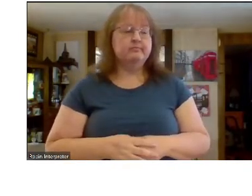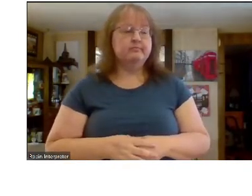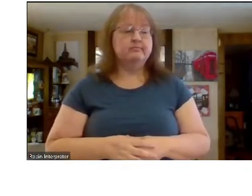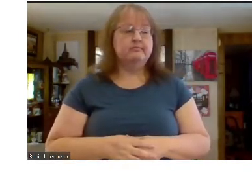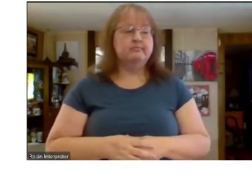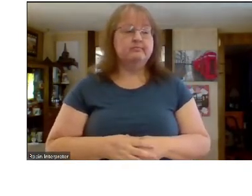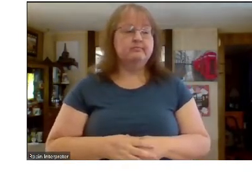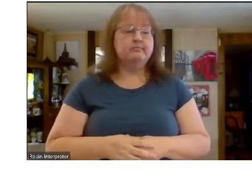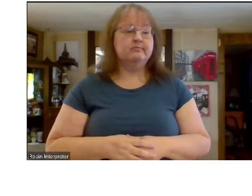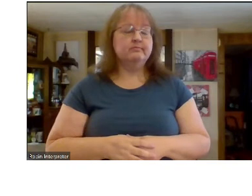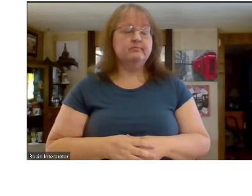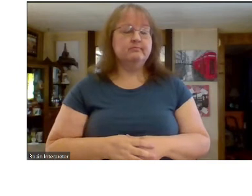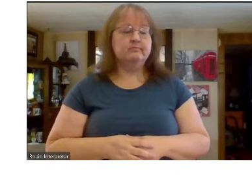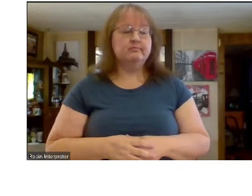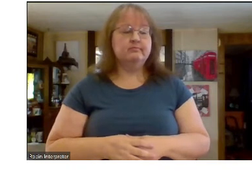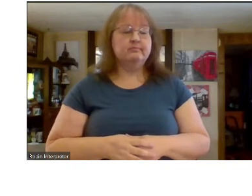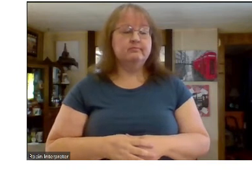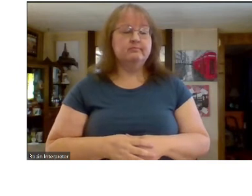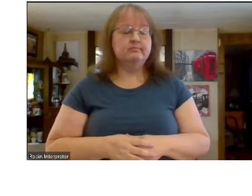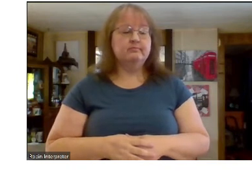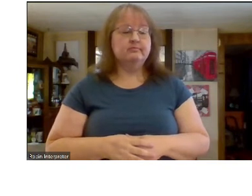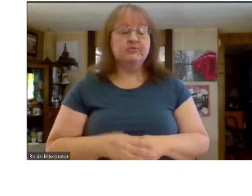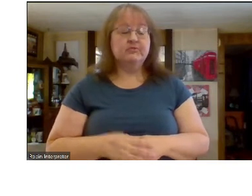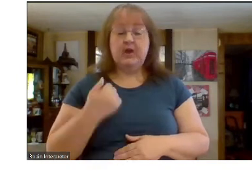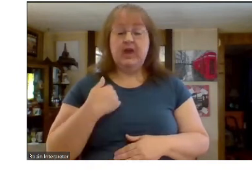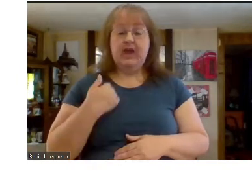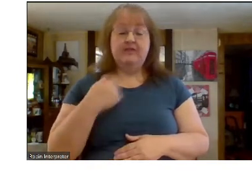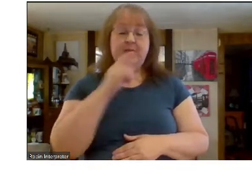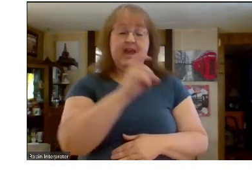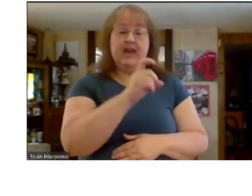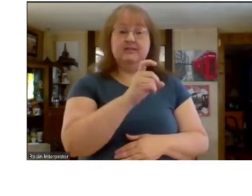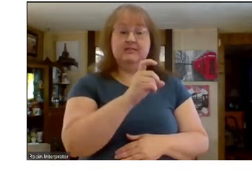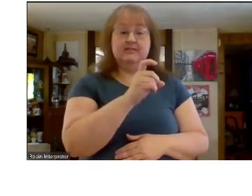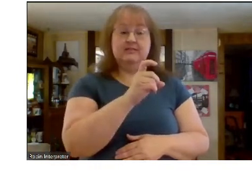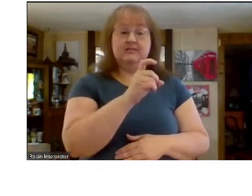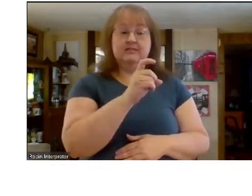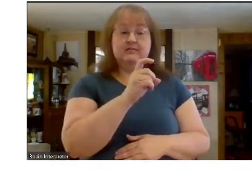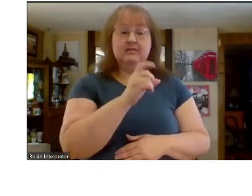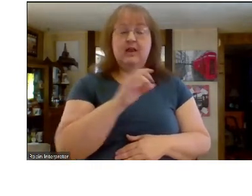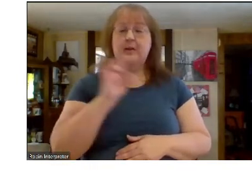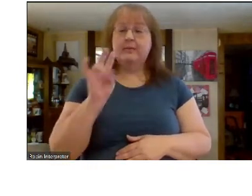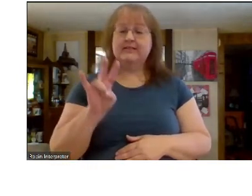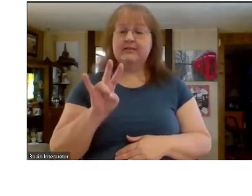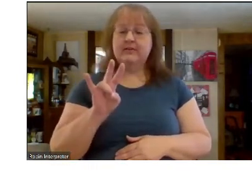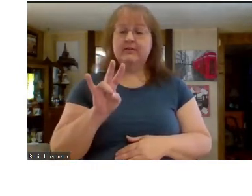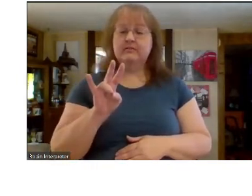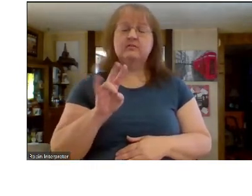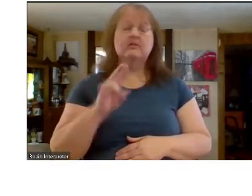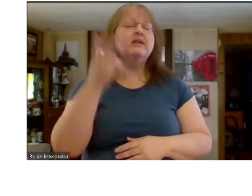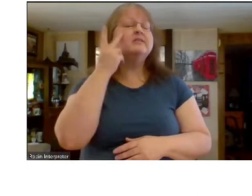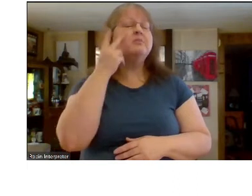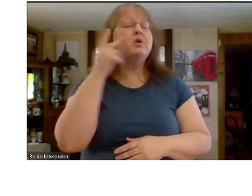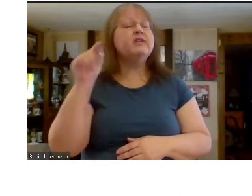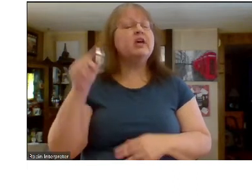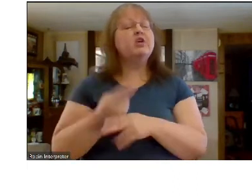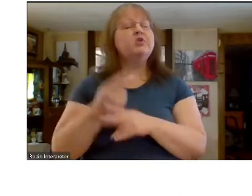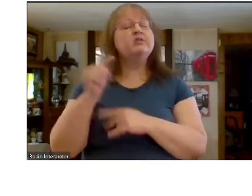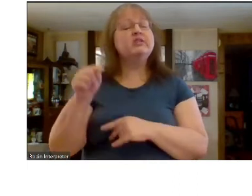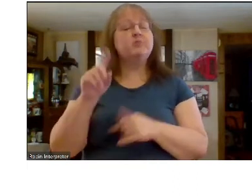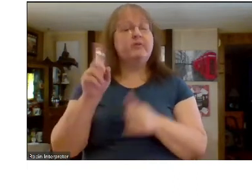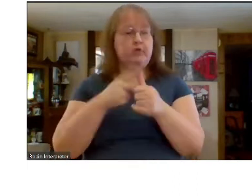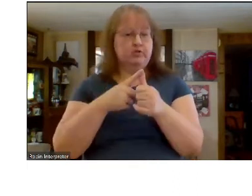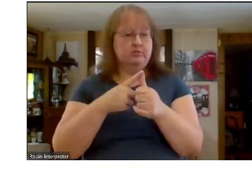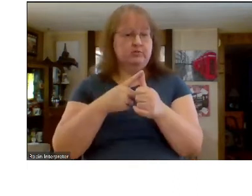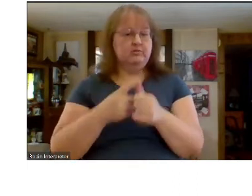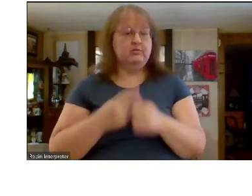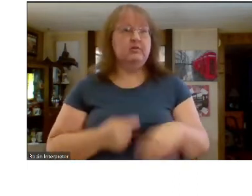So let me erase these, my little notations over here. All right, so here's my x and here's my 7. Well,